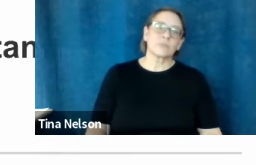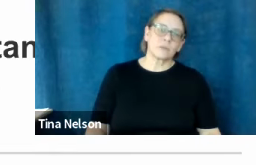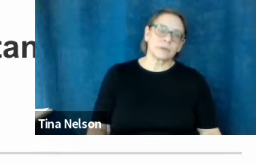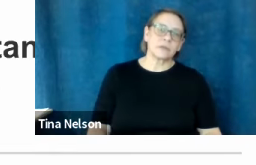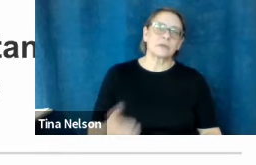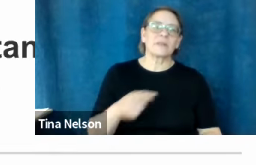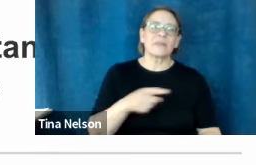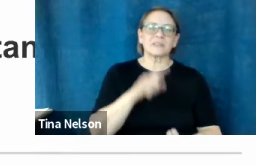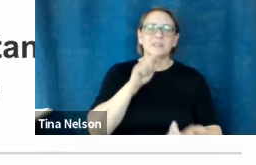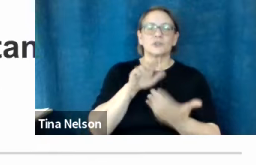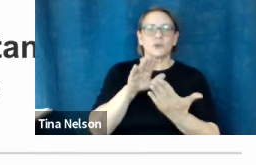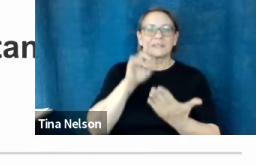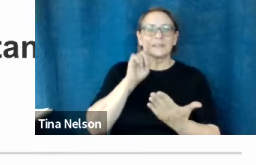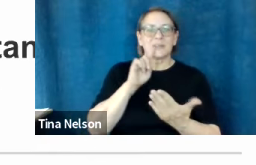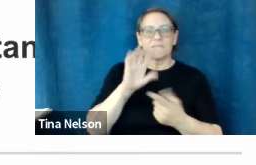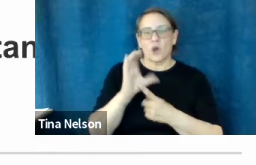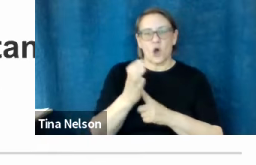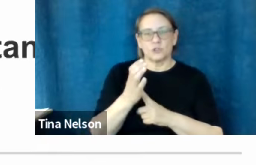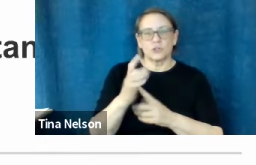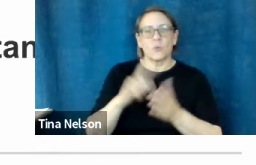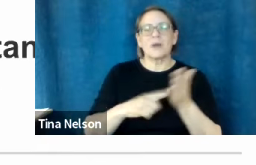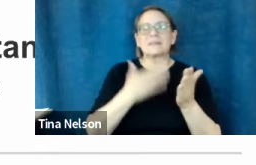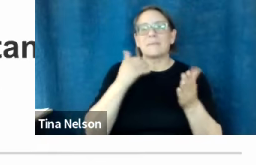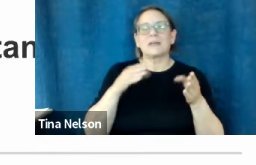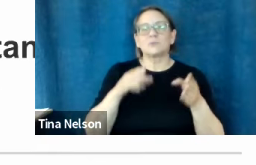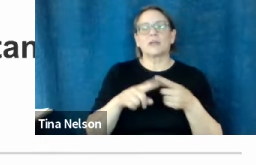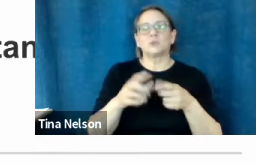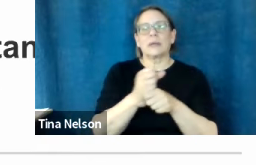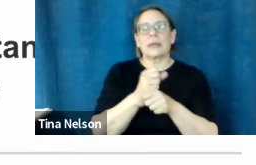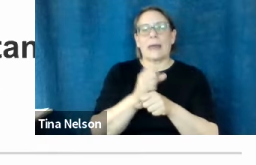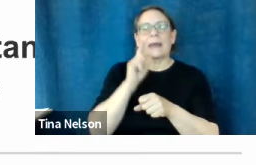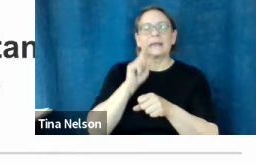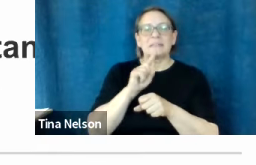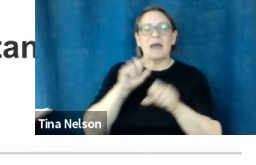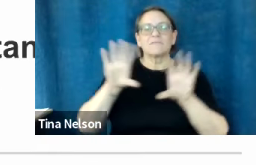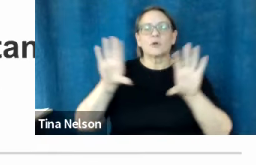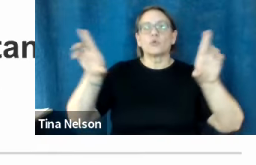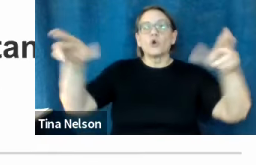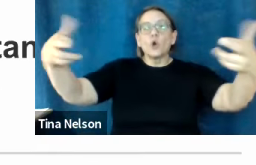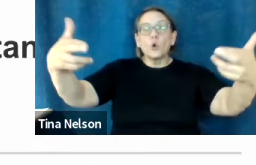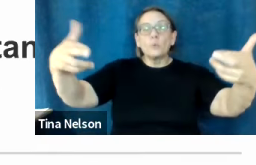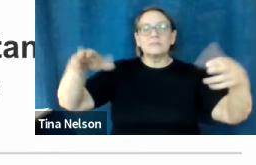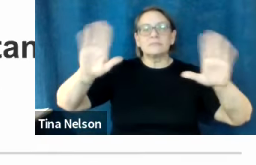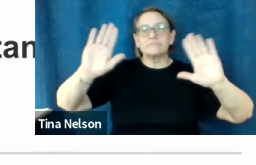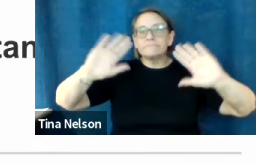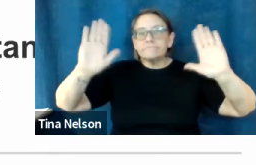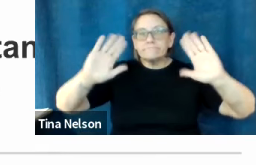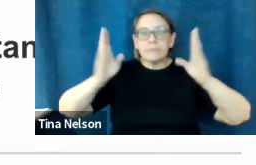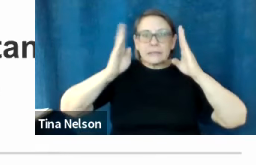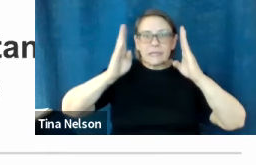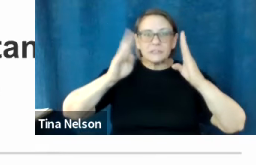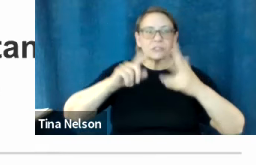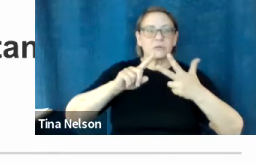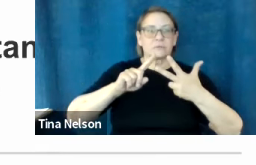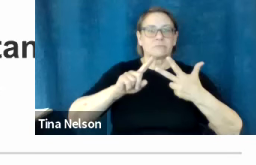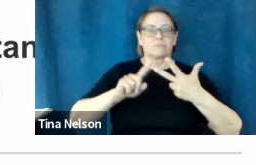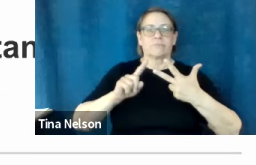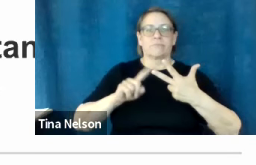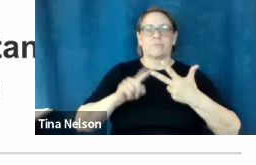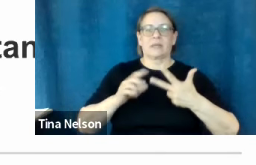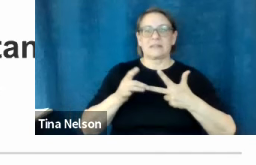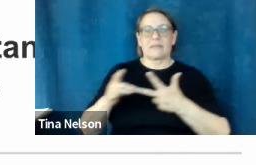addressing deaf culture. What is the best way to gain a deaf room's attention? And if we expand upon it, number three is the leading